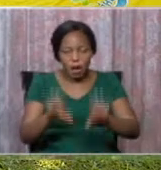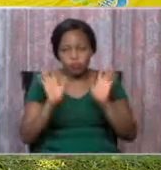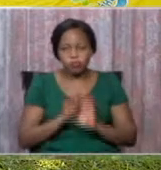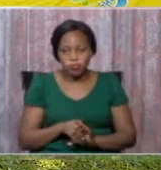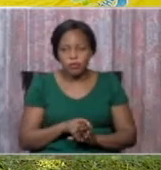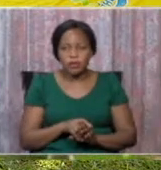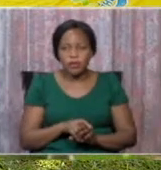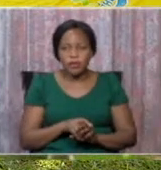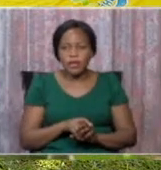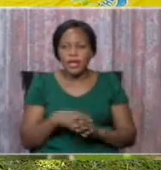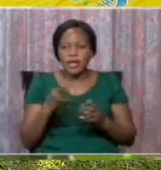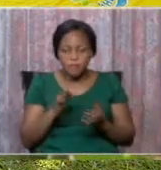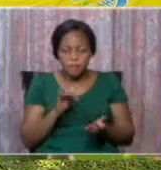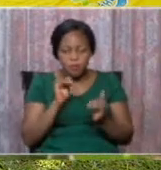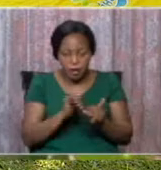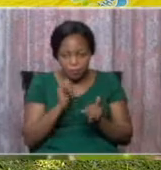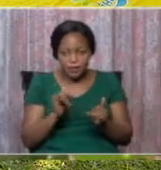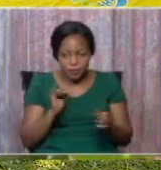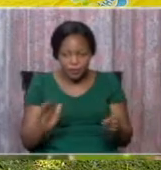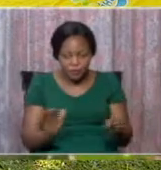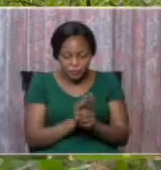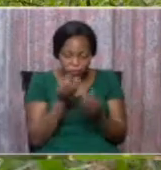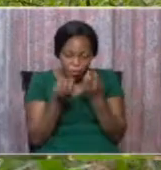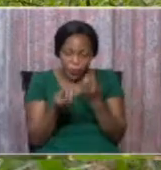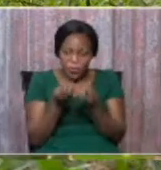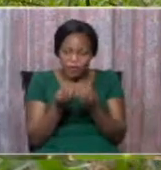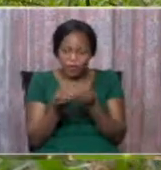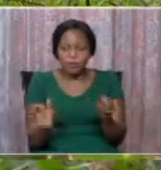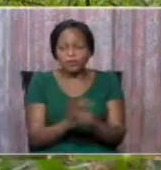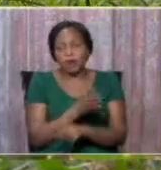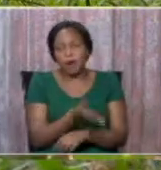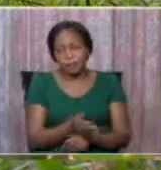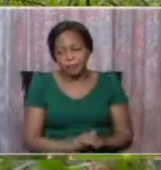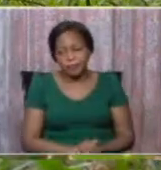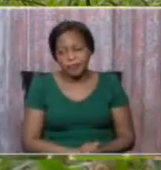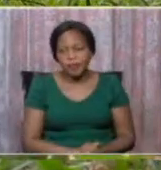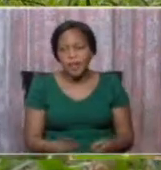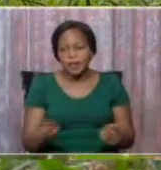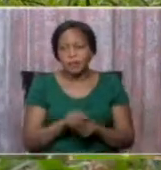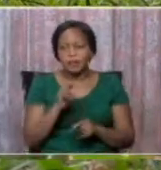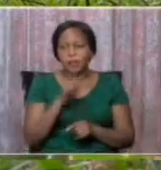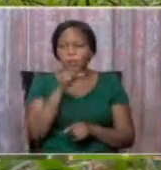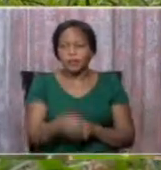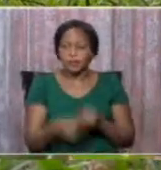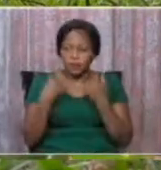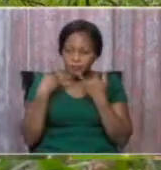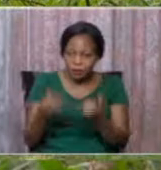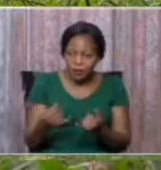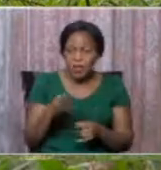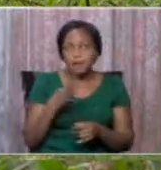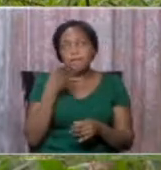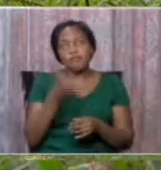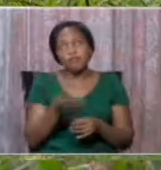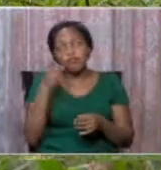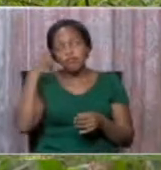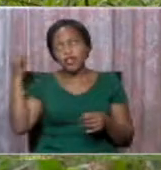have sex. No, you can wait until the right time. So the adrenal glands are